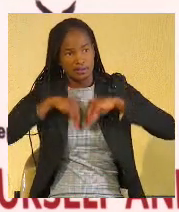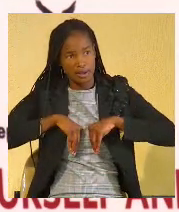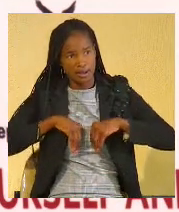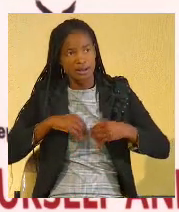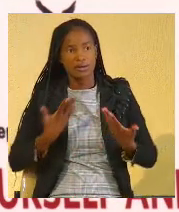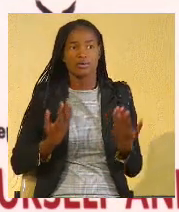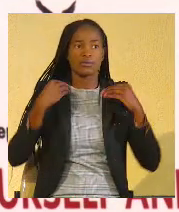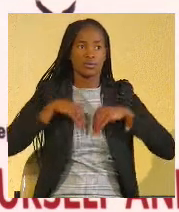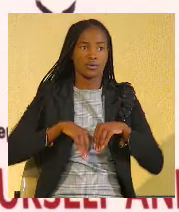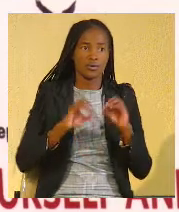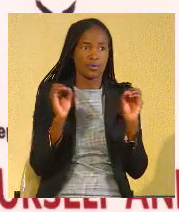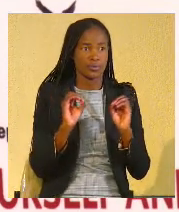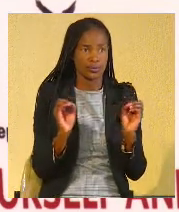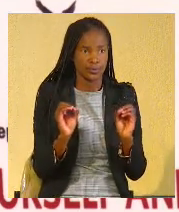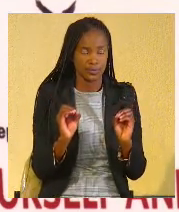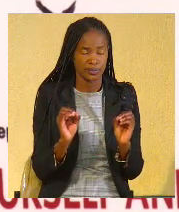And that